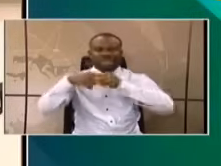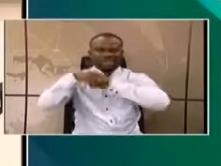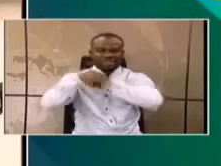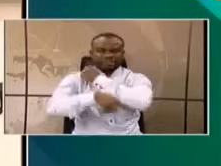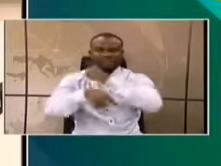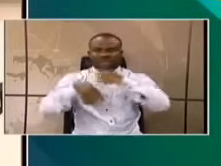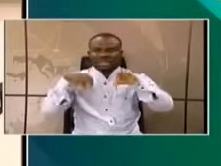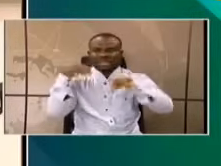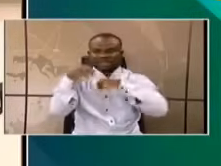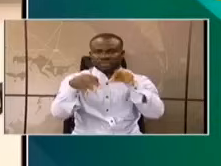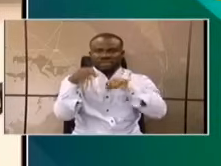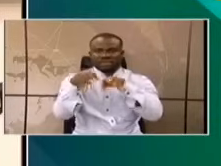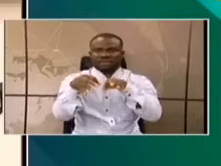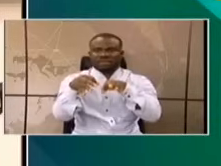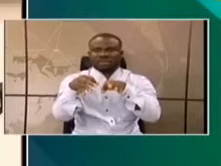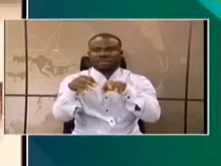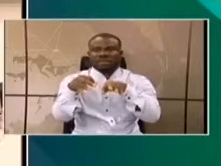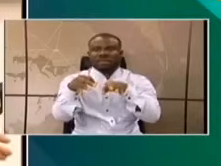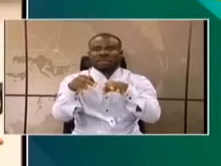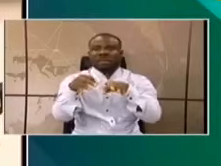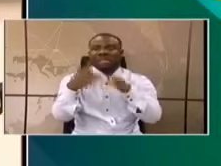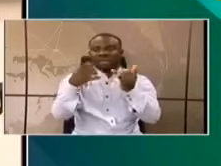Me pese me zoom in to one person. Ojai.